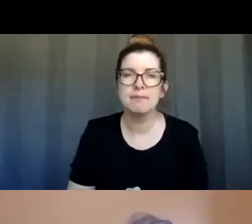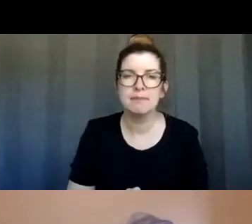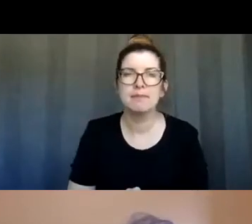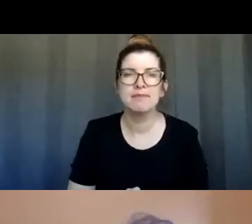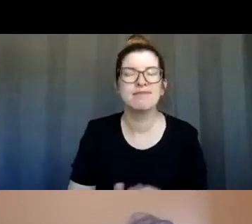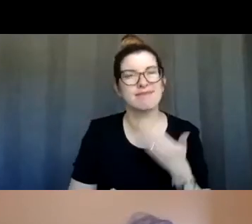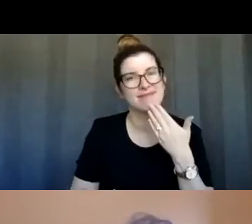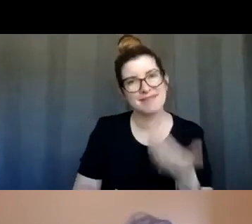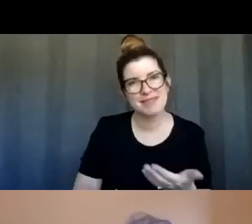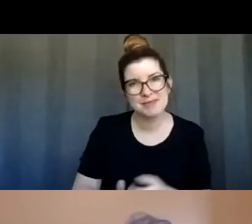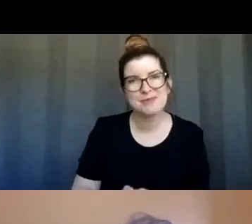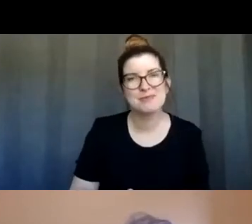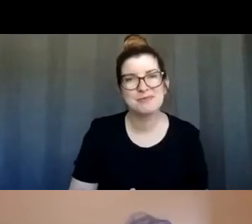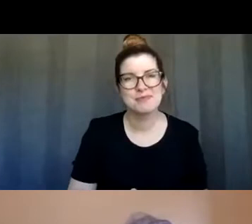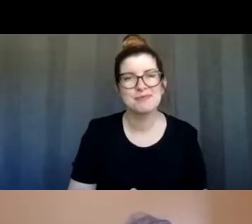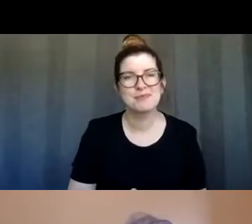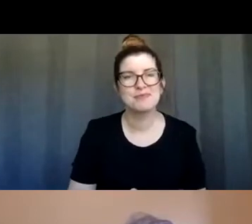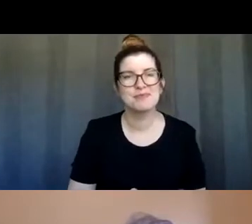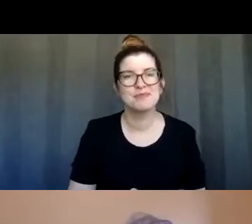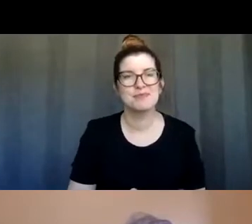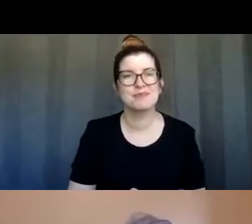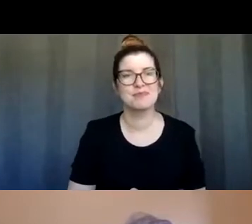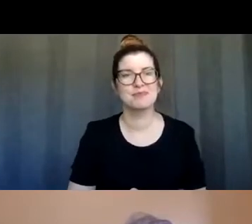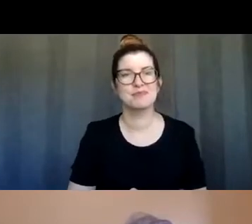Thank you. You're welcome.